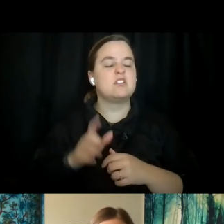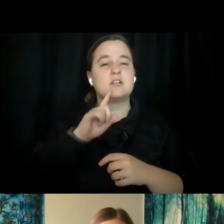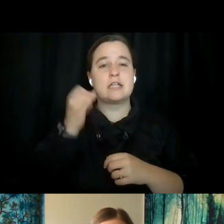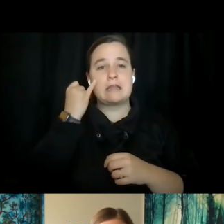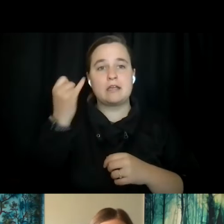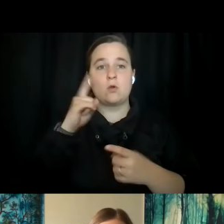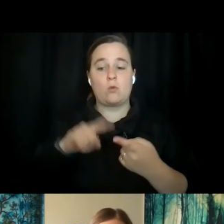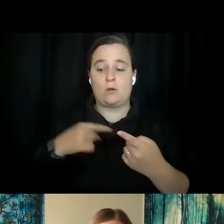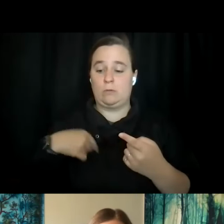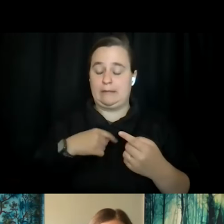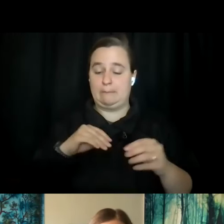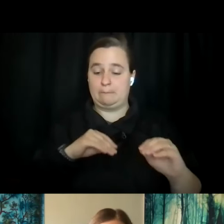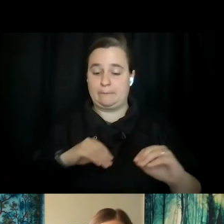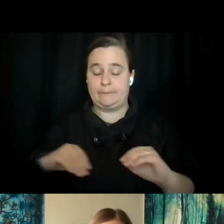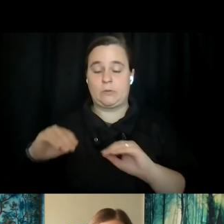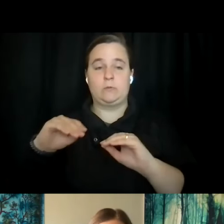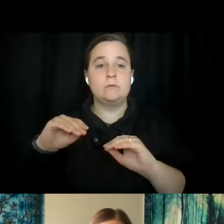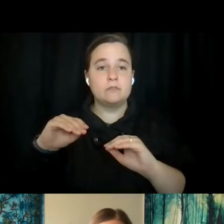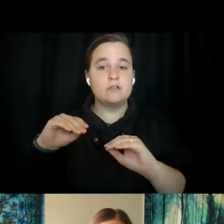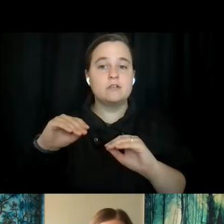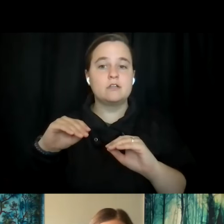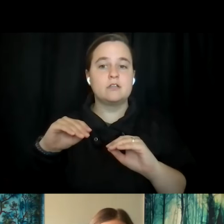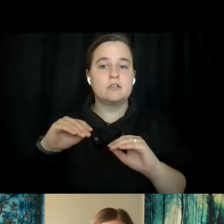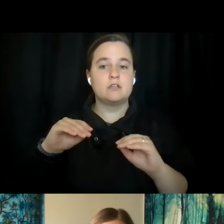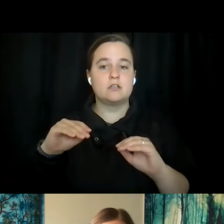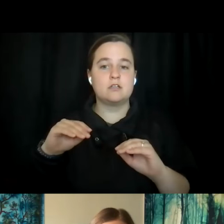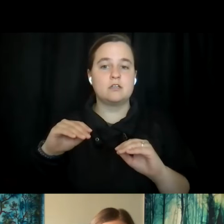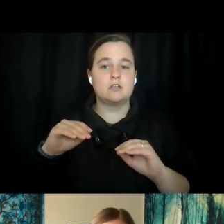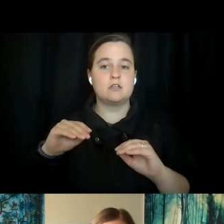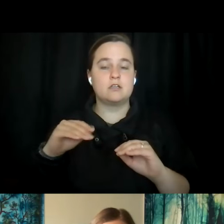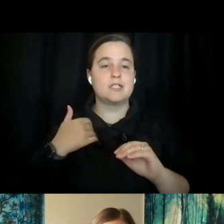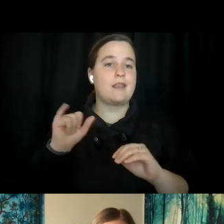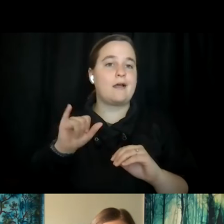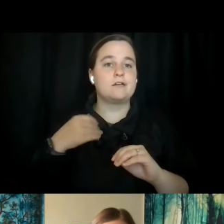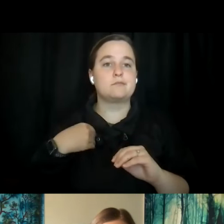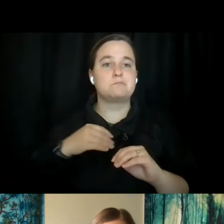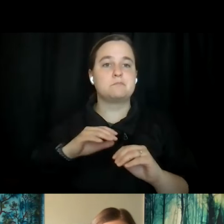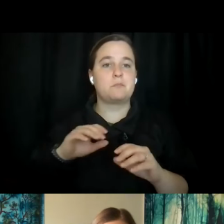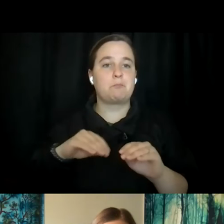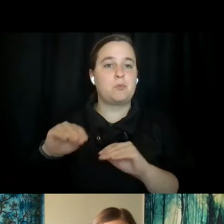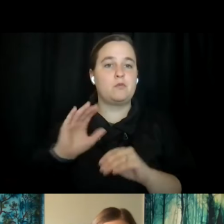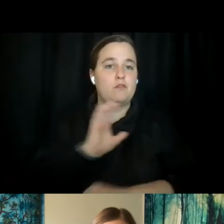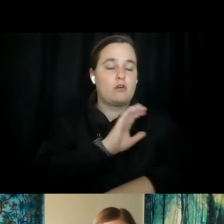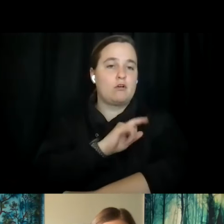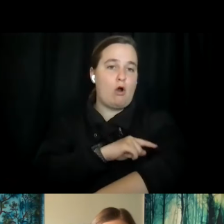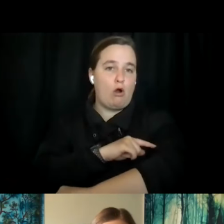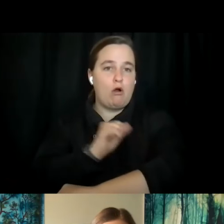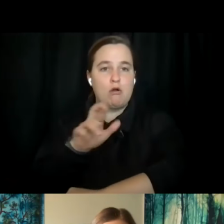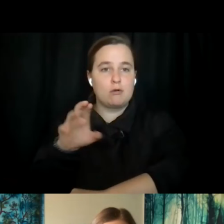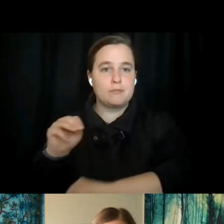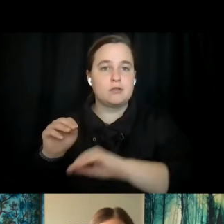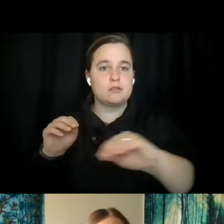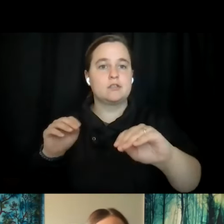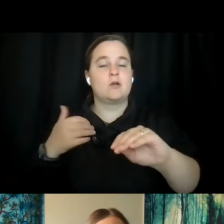movement in one sense, like we move our arm, we are also having some sort of